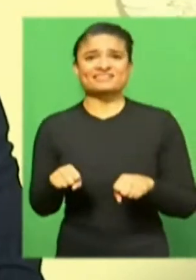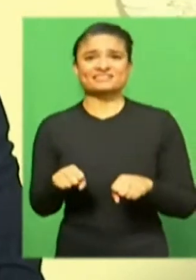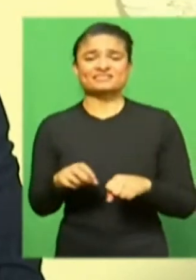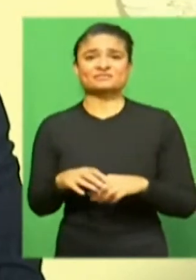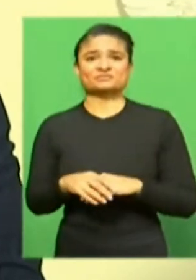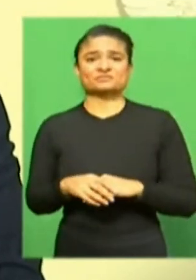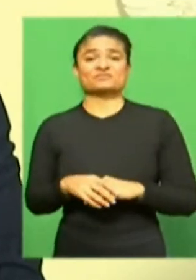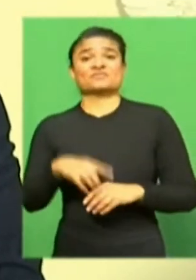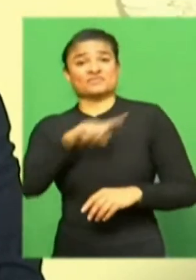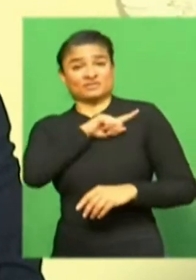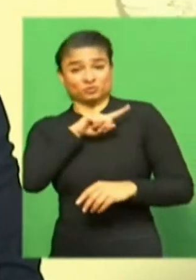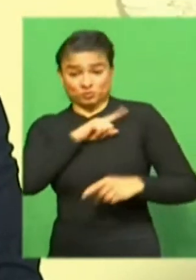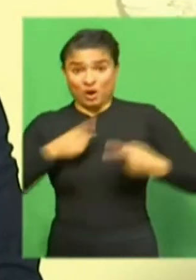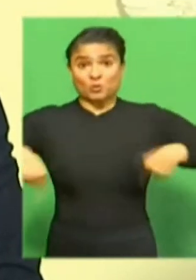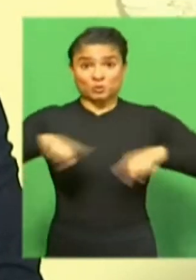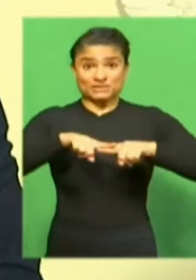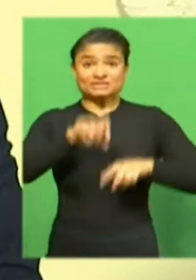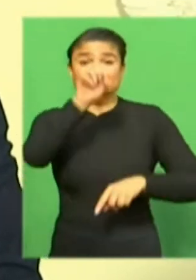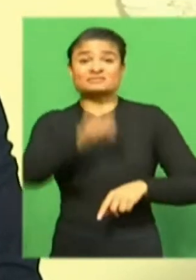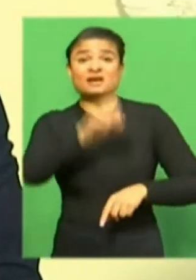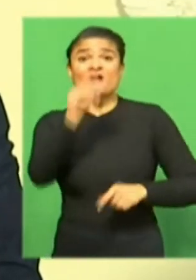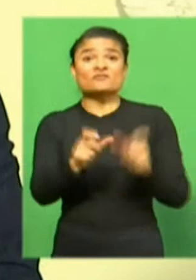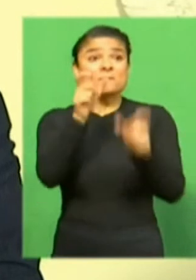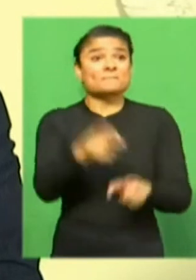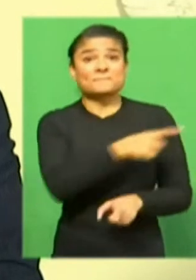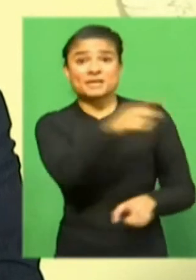together to build a united,